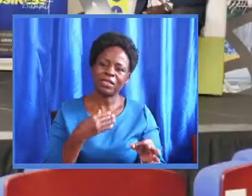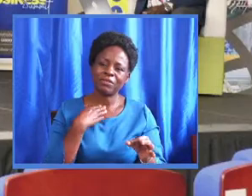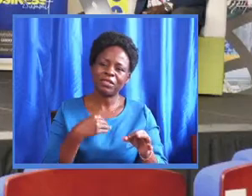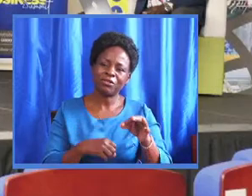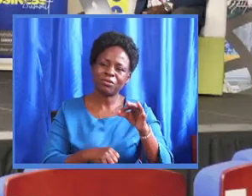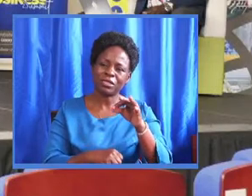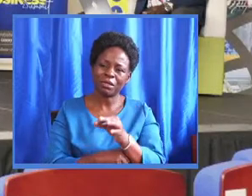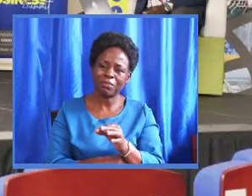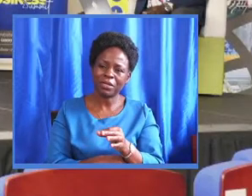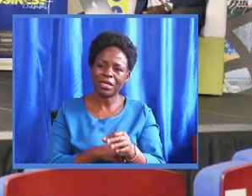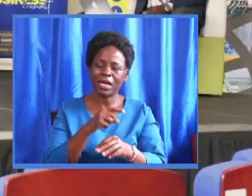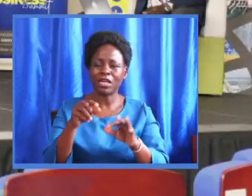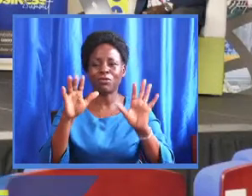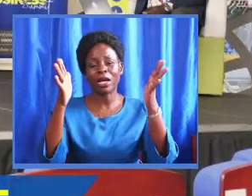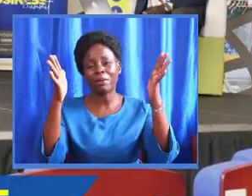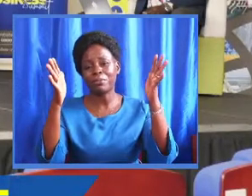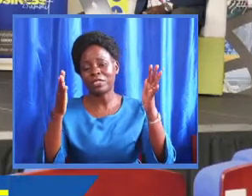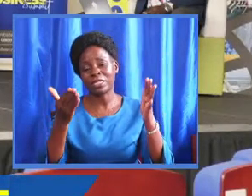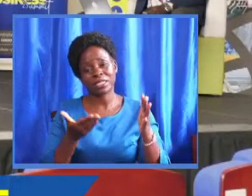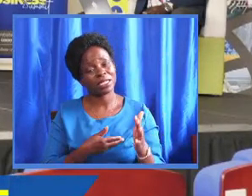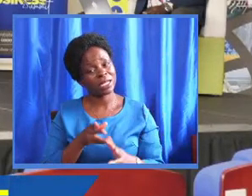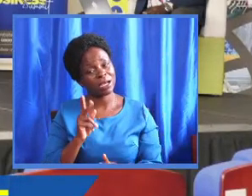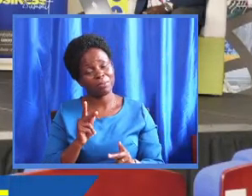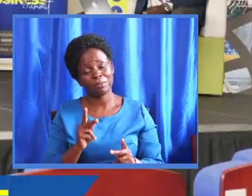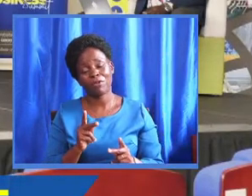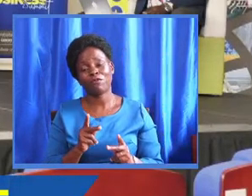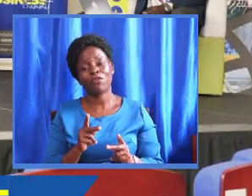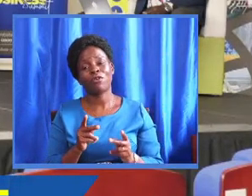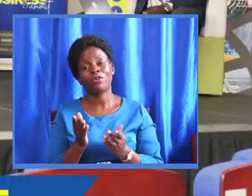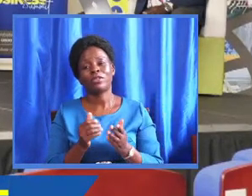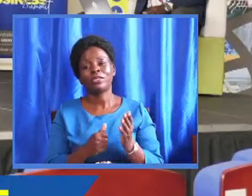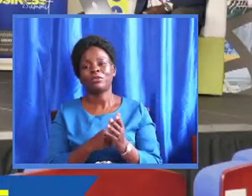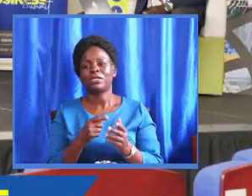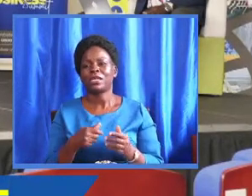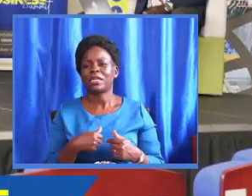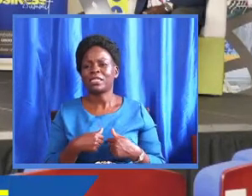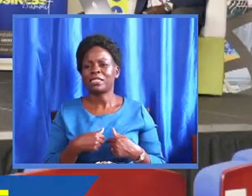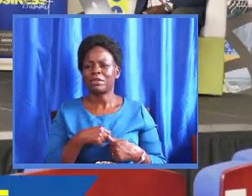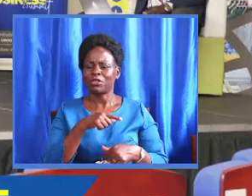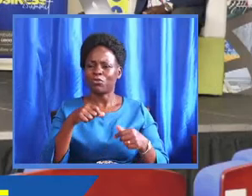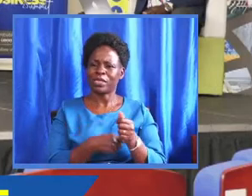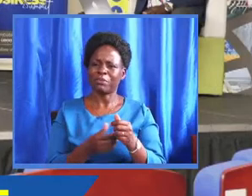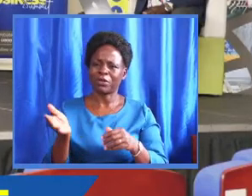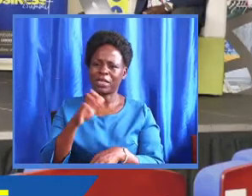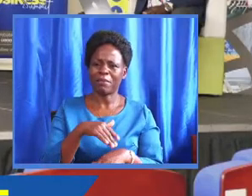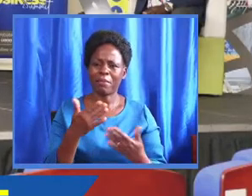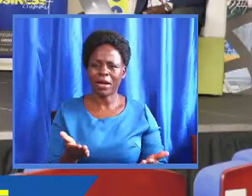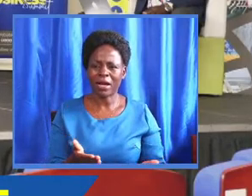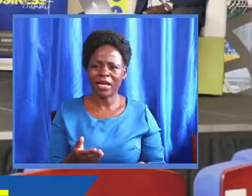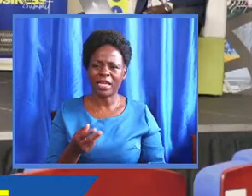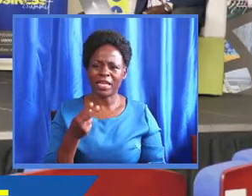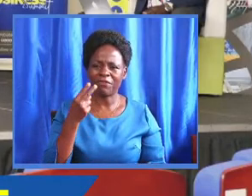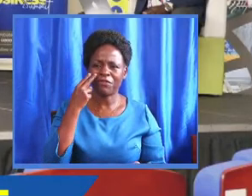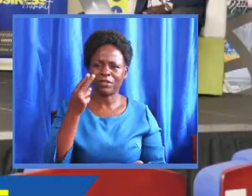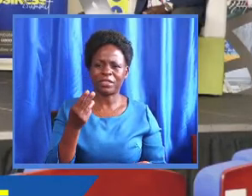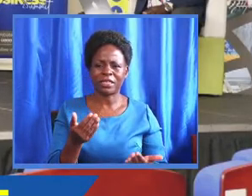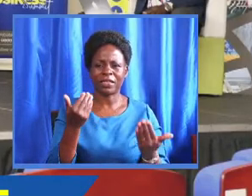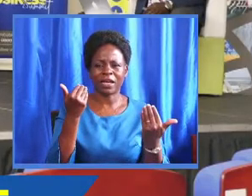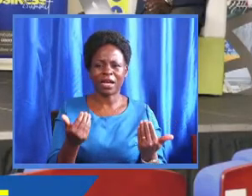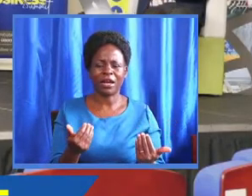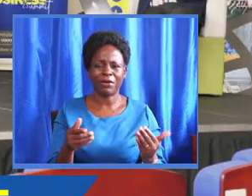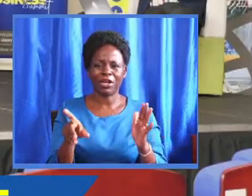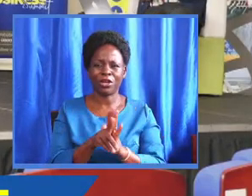And indeed, we appreciate our clients for supporting us. Good question is, how do we support them back? If you look at the current law as